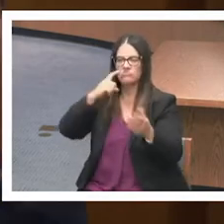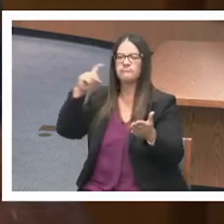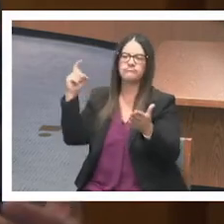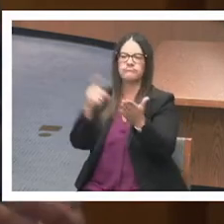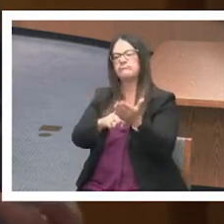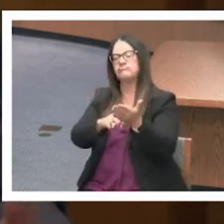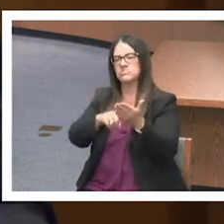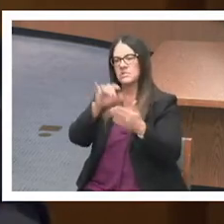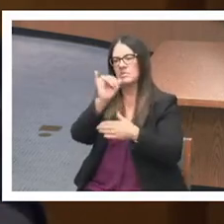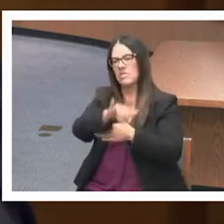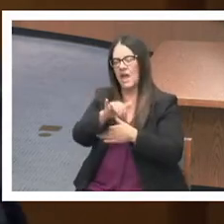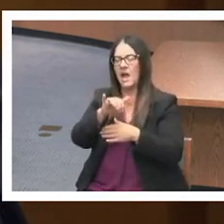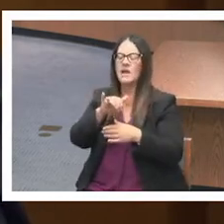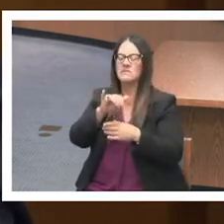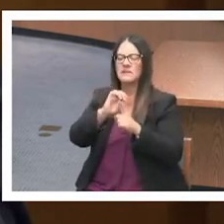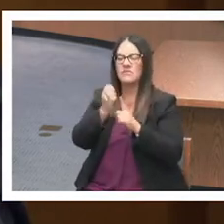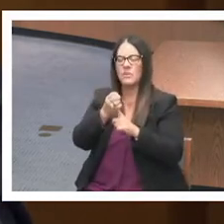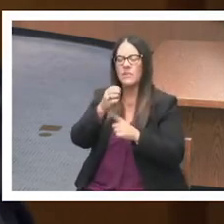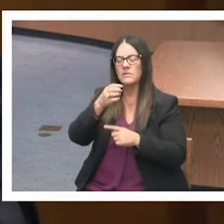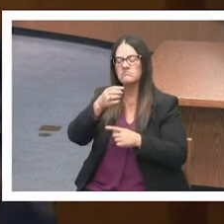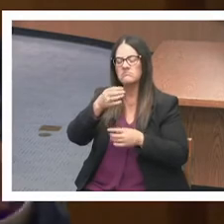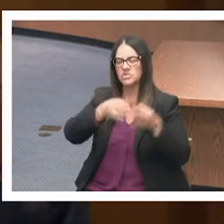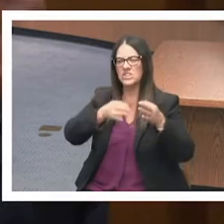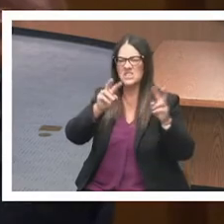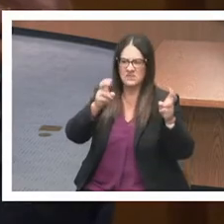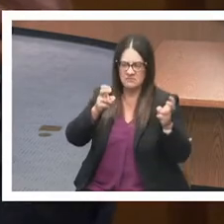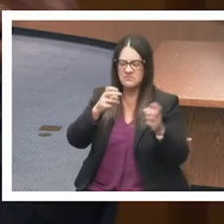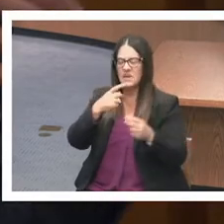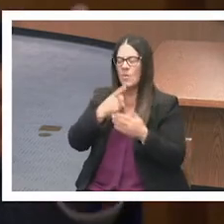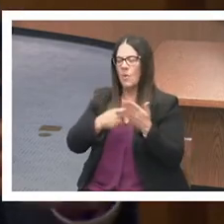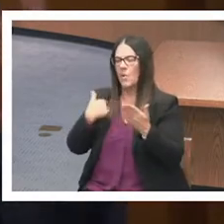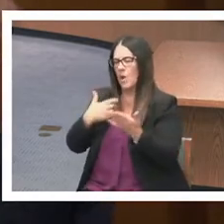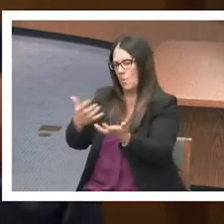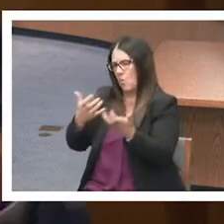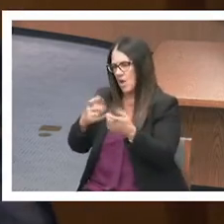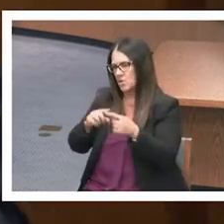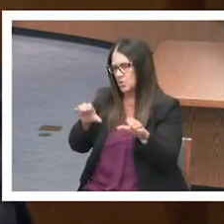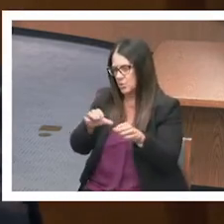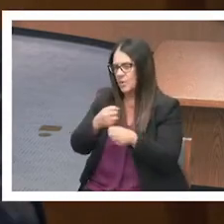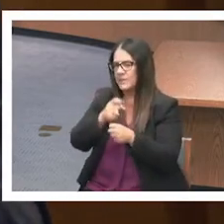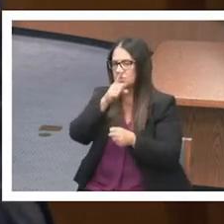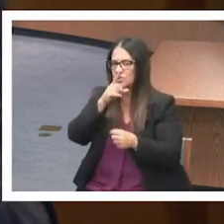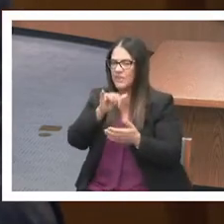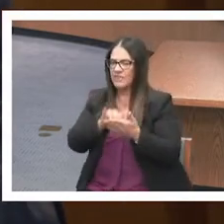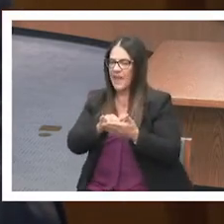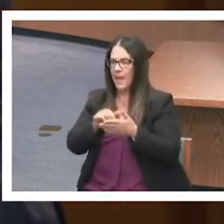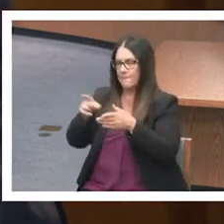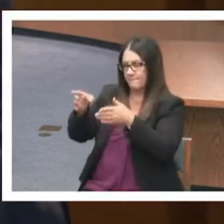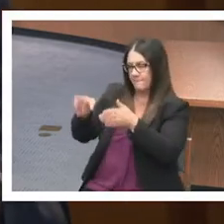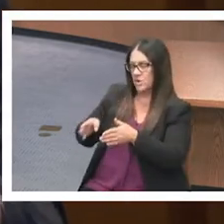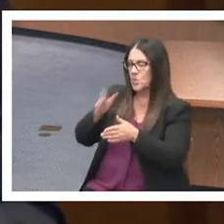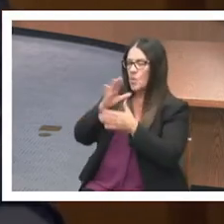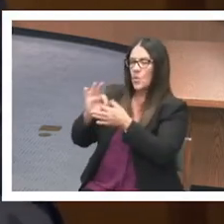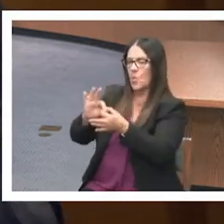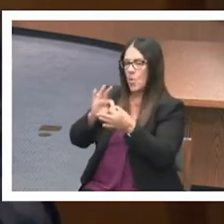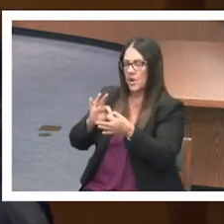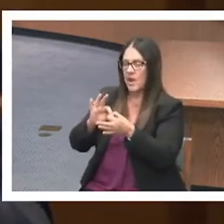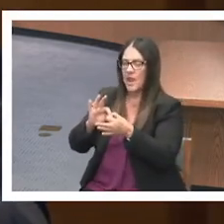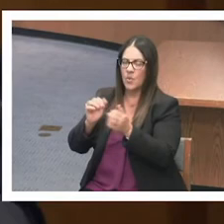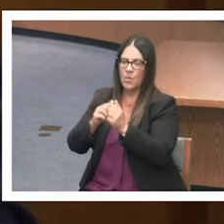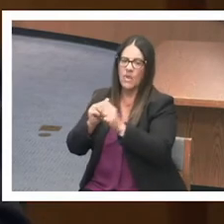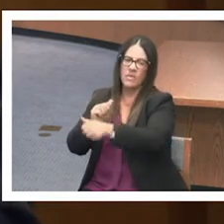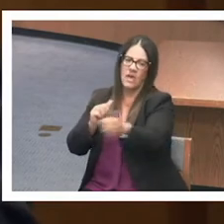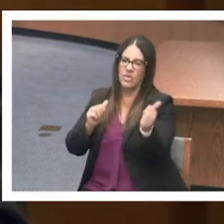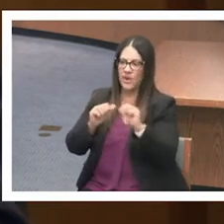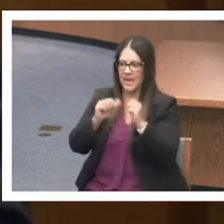but much more can be done, which is why we want to actually have that person be coordinating an effort across the agency within